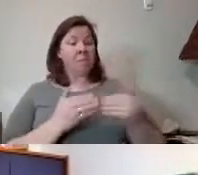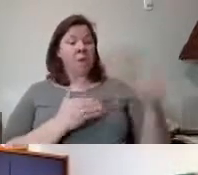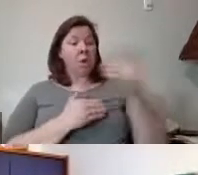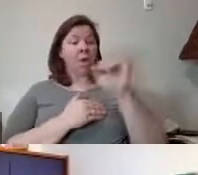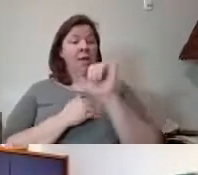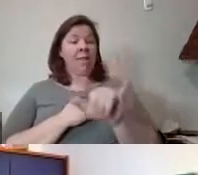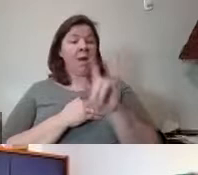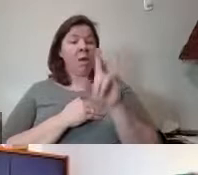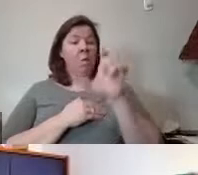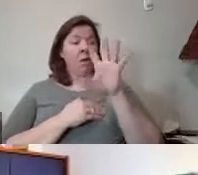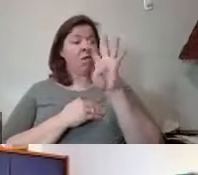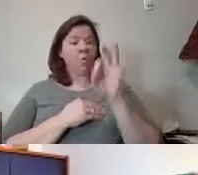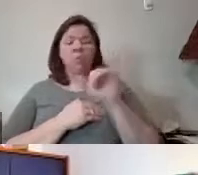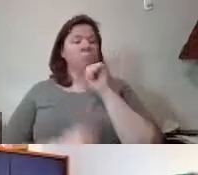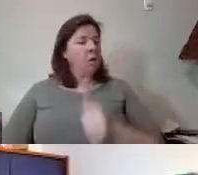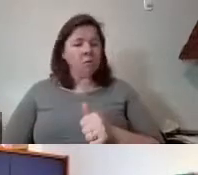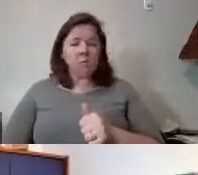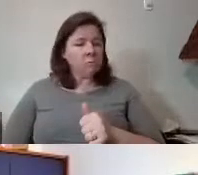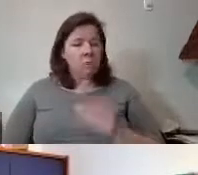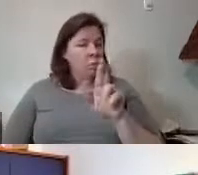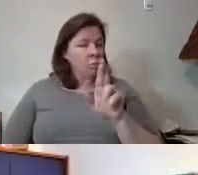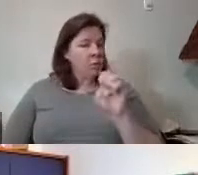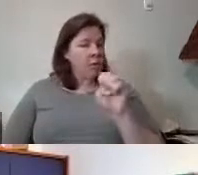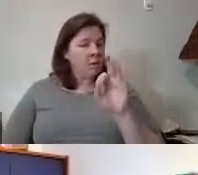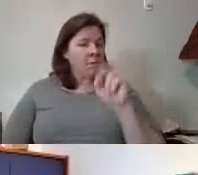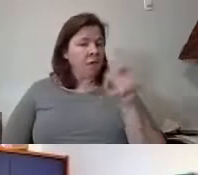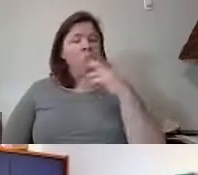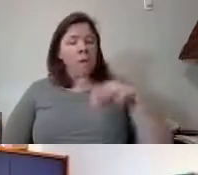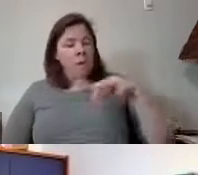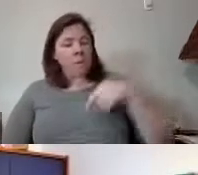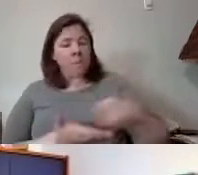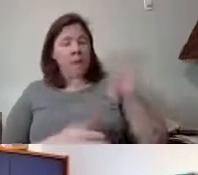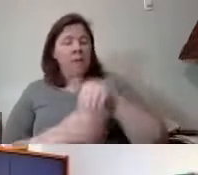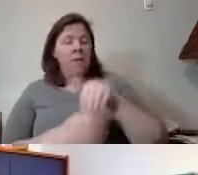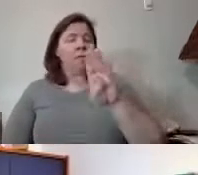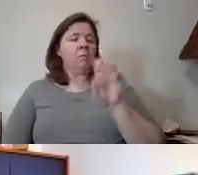go to $149 is not refundable. The reason is it'll be paid out in bonus.